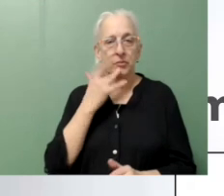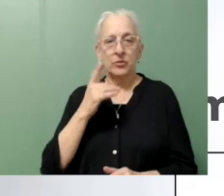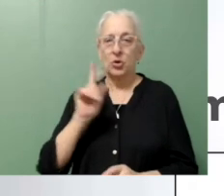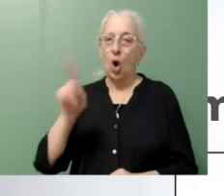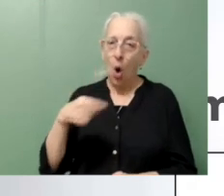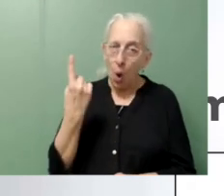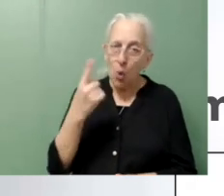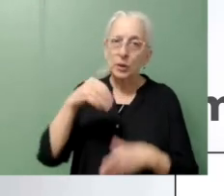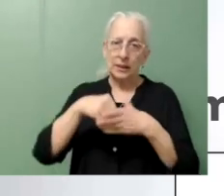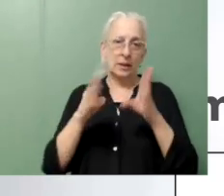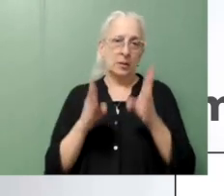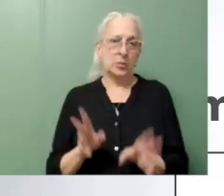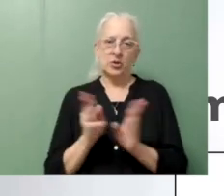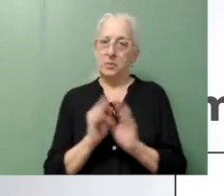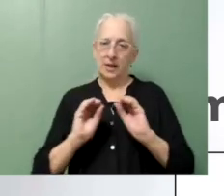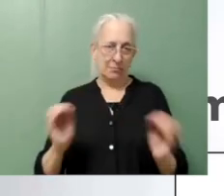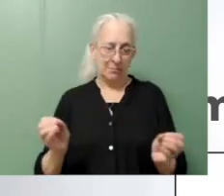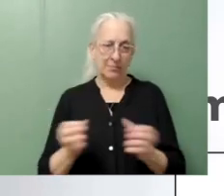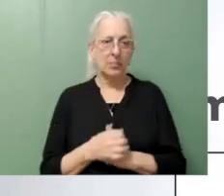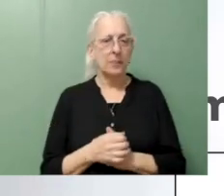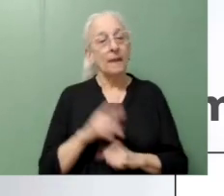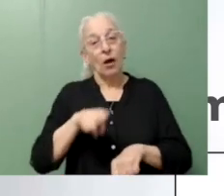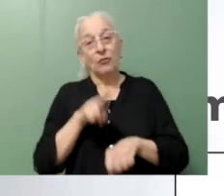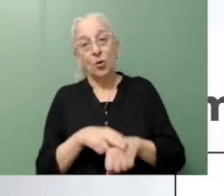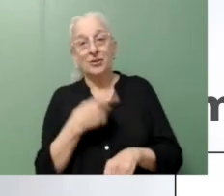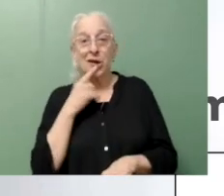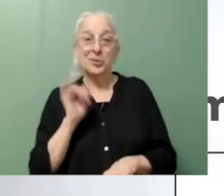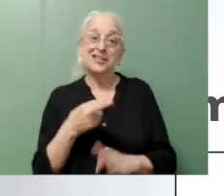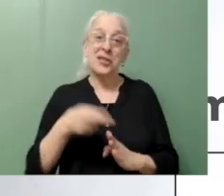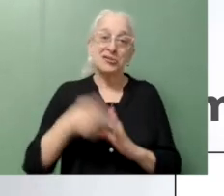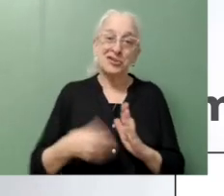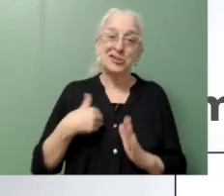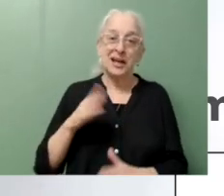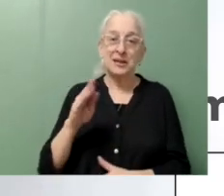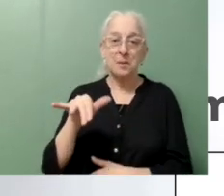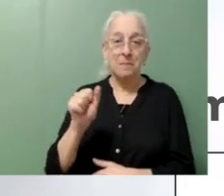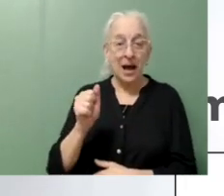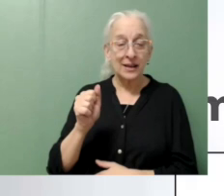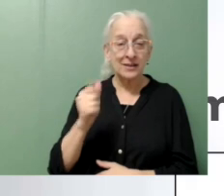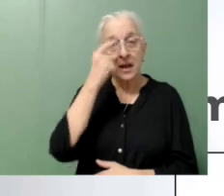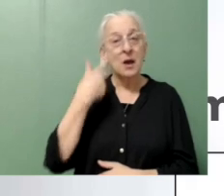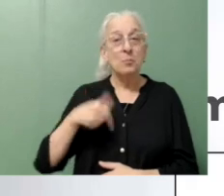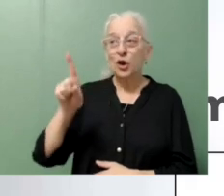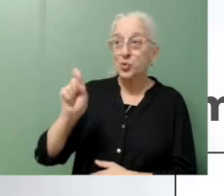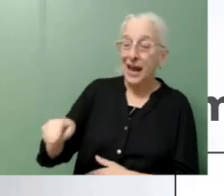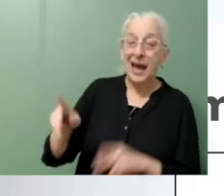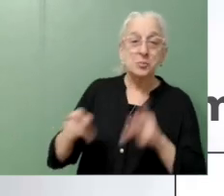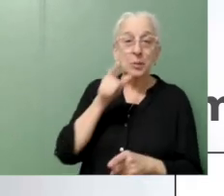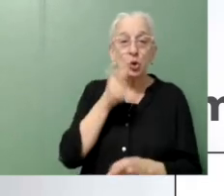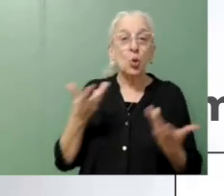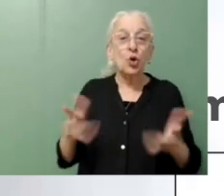meetings. Of course, I would say this result is biased because we asked the question to people who were